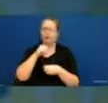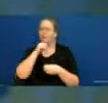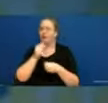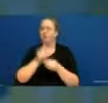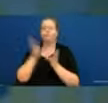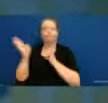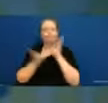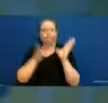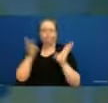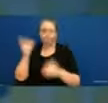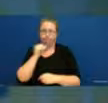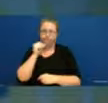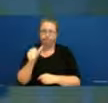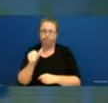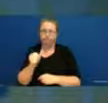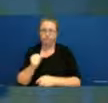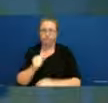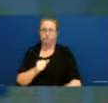this virus.